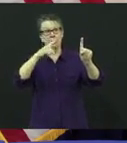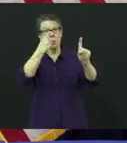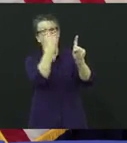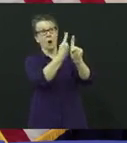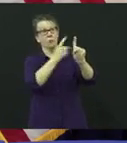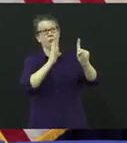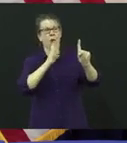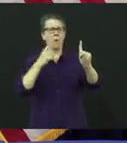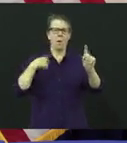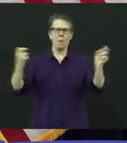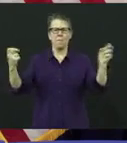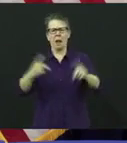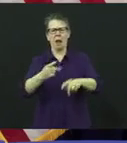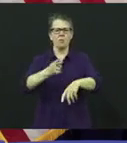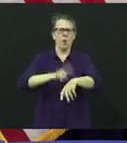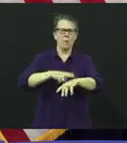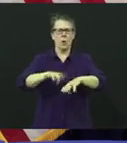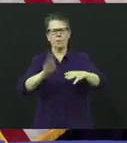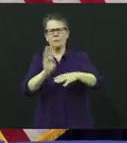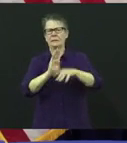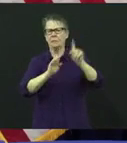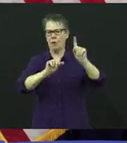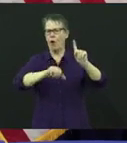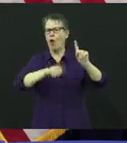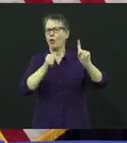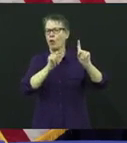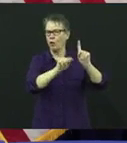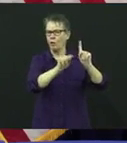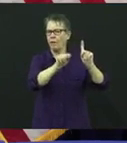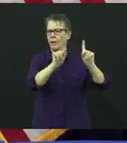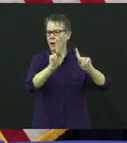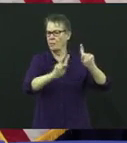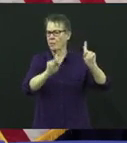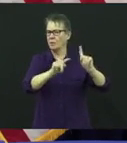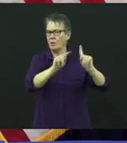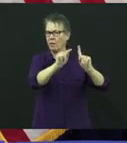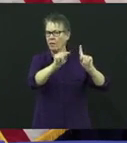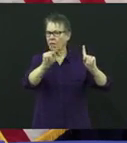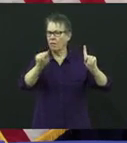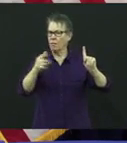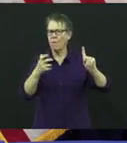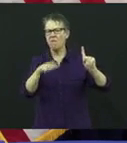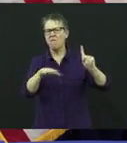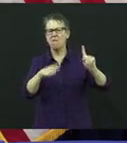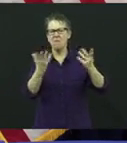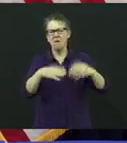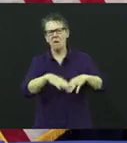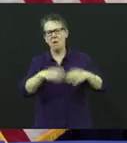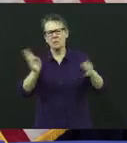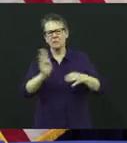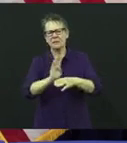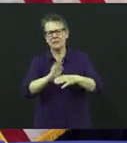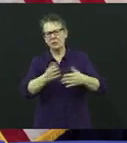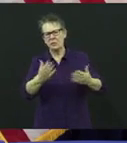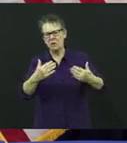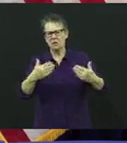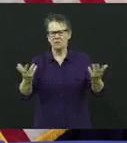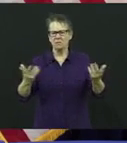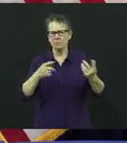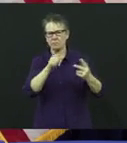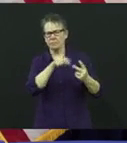the impact on the economy, I can understand folks who want to find as fast and as short a way,